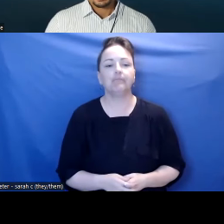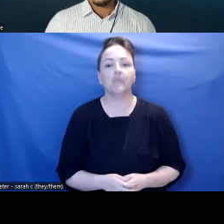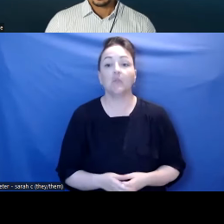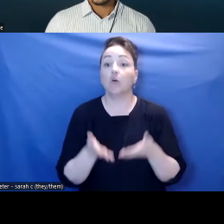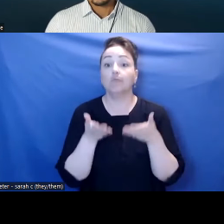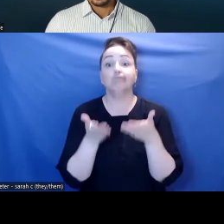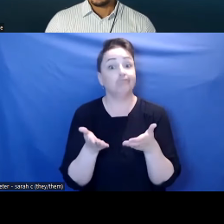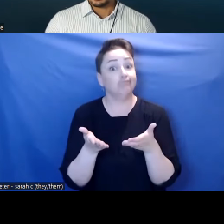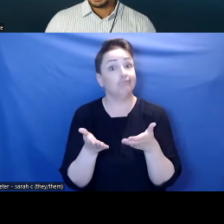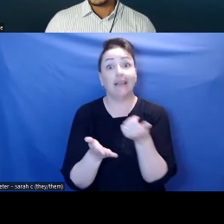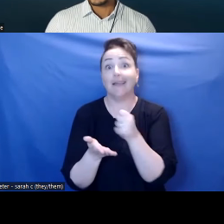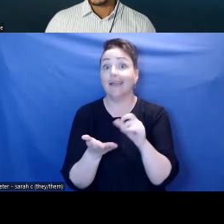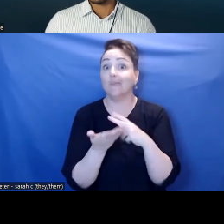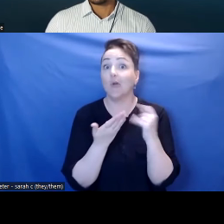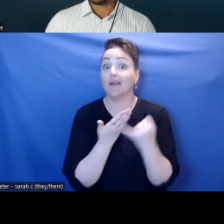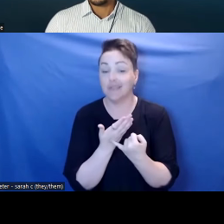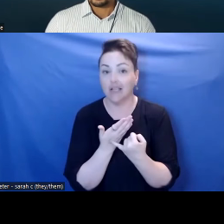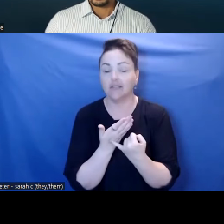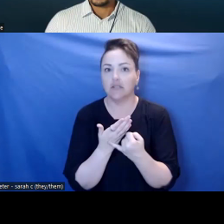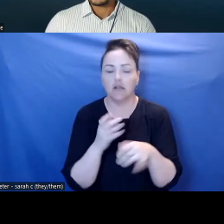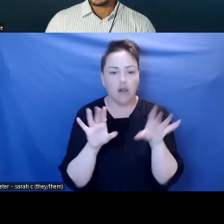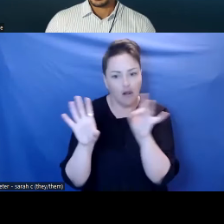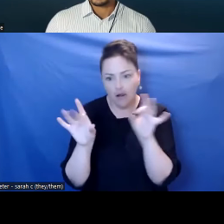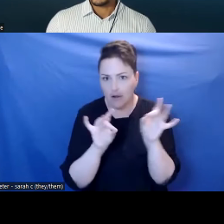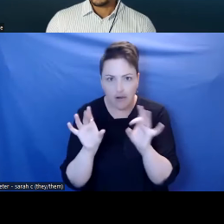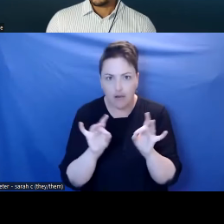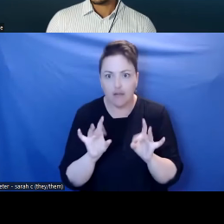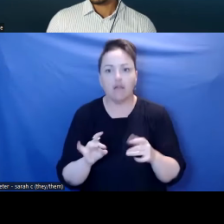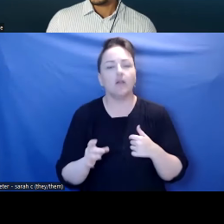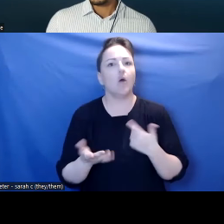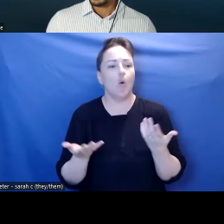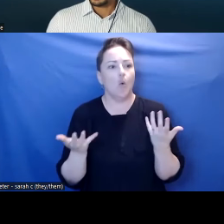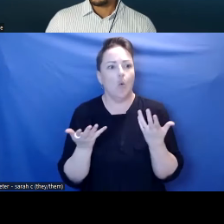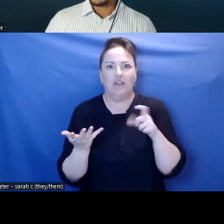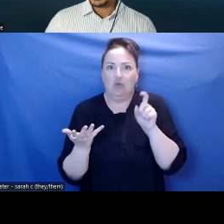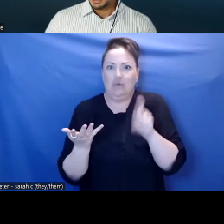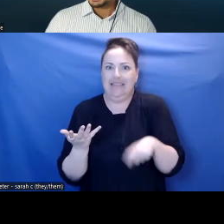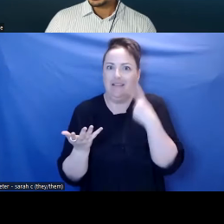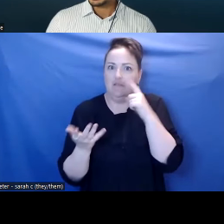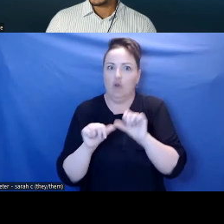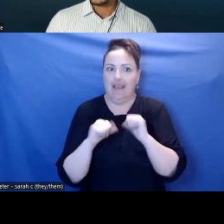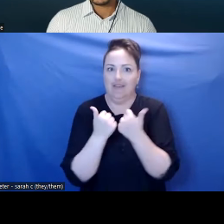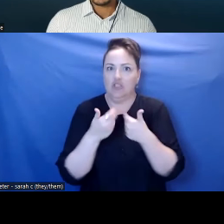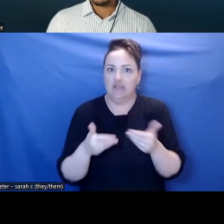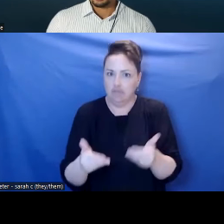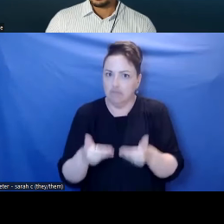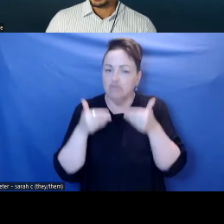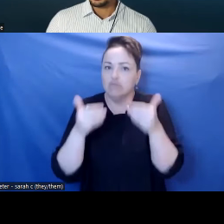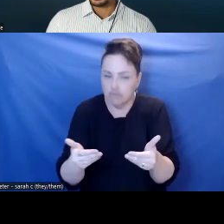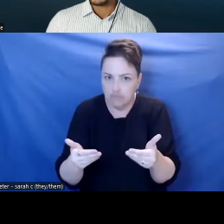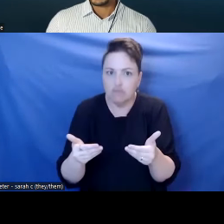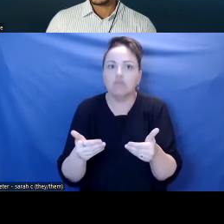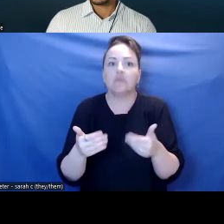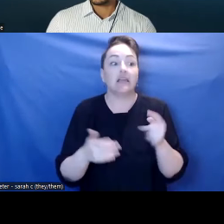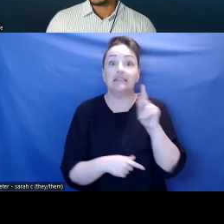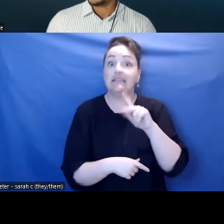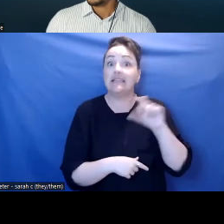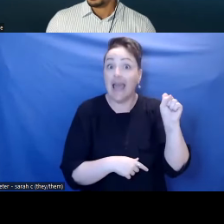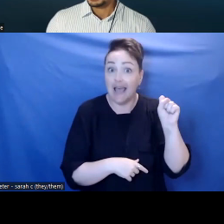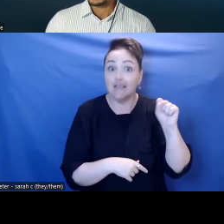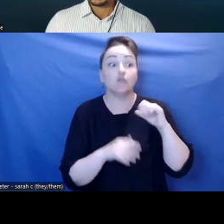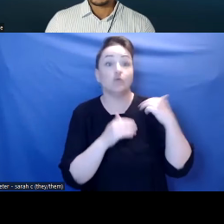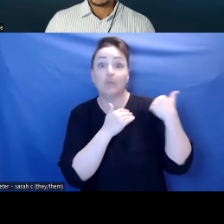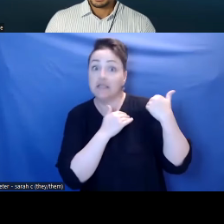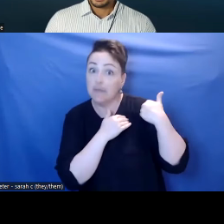key champions within the agency to move forward. You'd assign responsibility for tasks to each new department, create a schedule, and